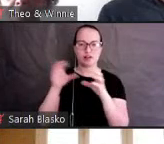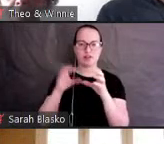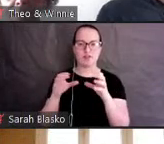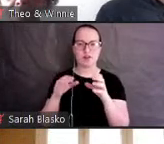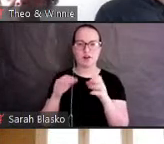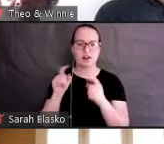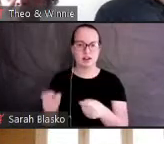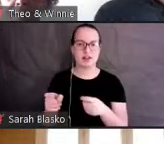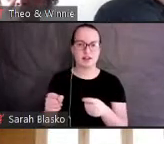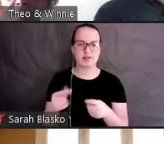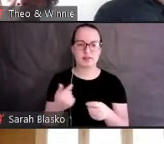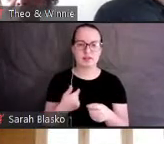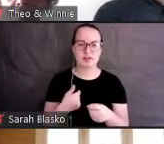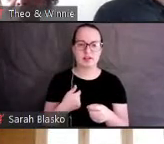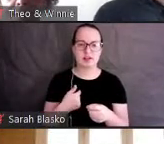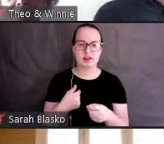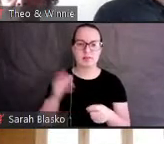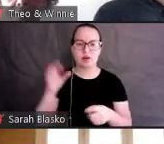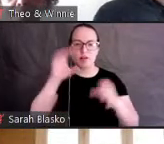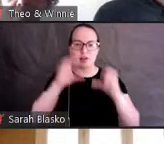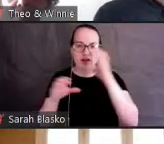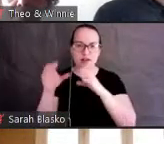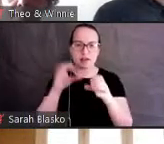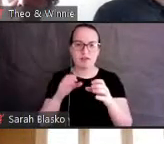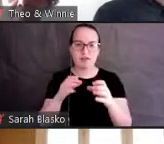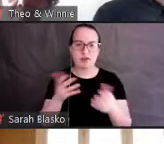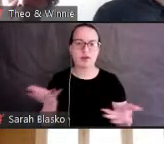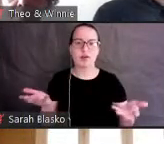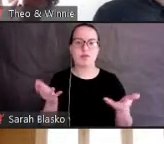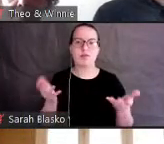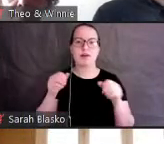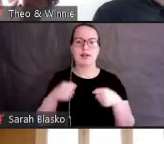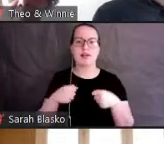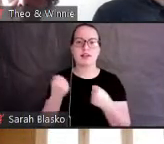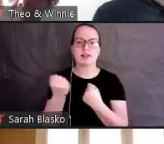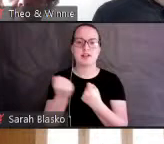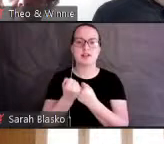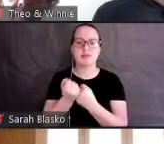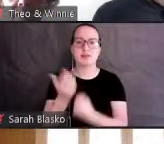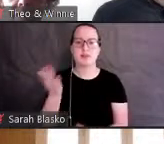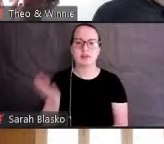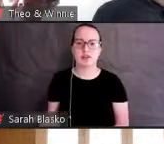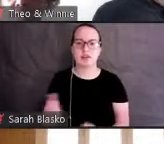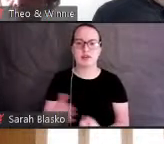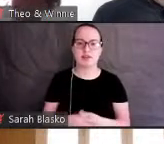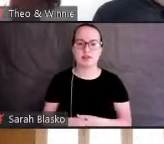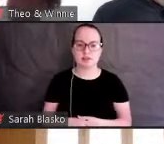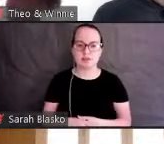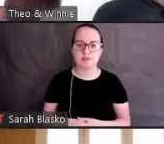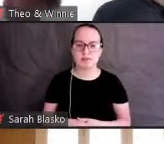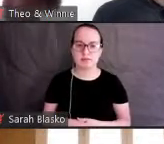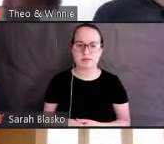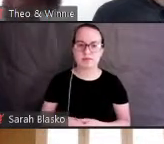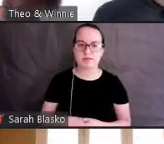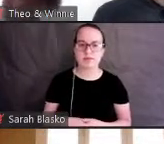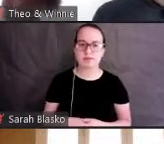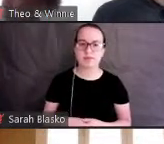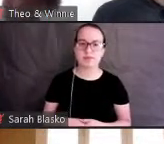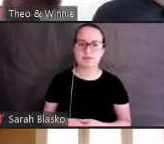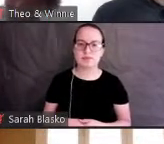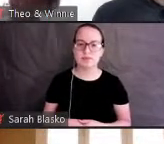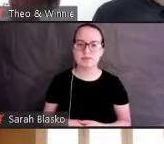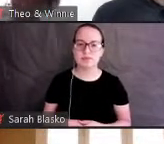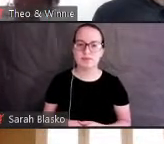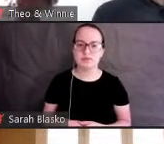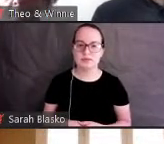credited to your account. It's a very interesting, you know, way of putting things, right? You, I mean, you can,